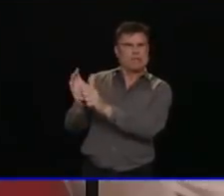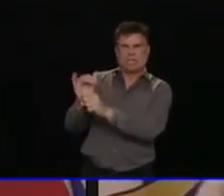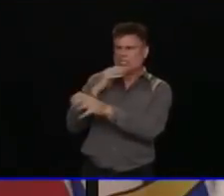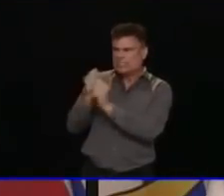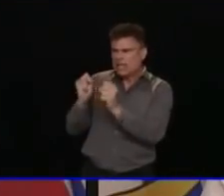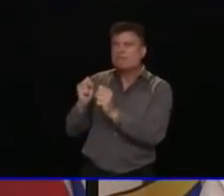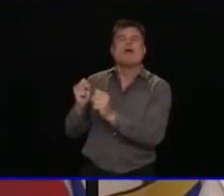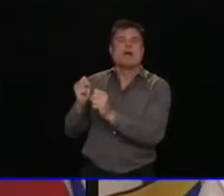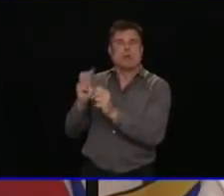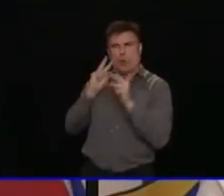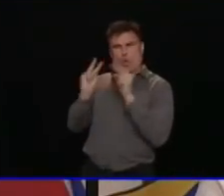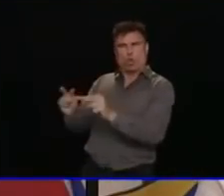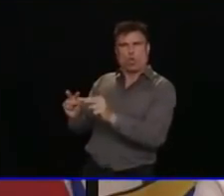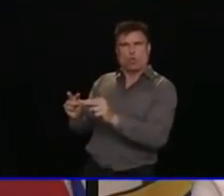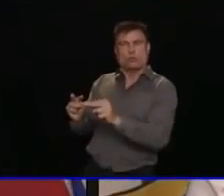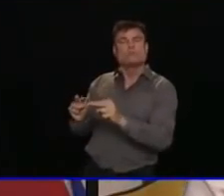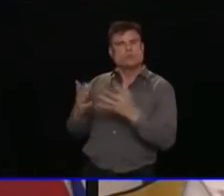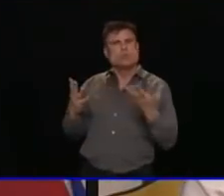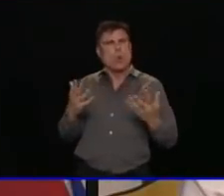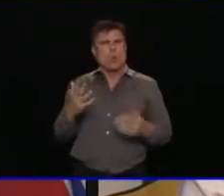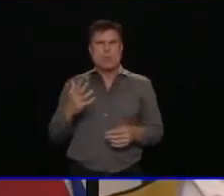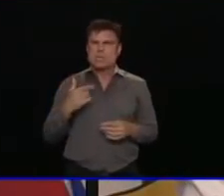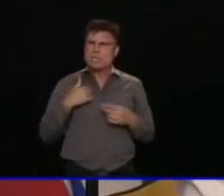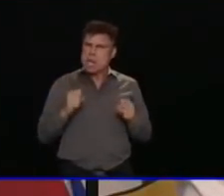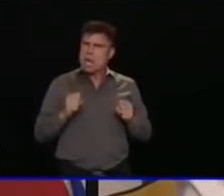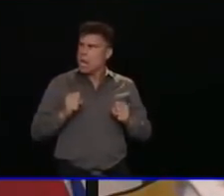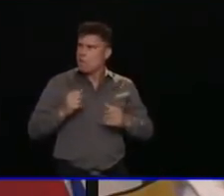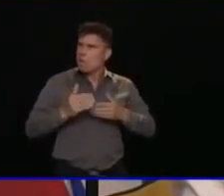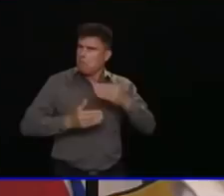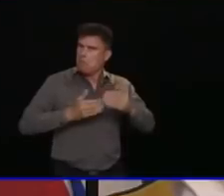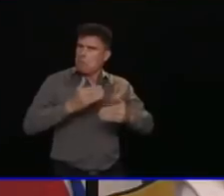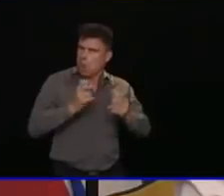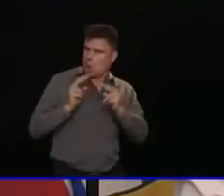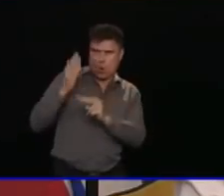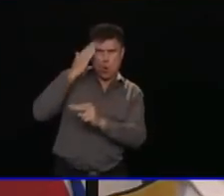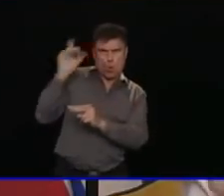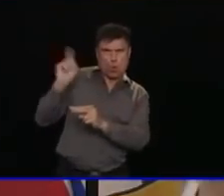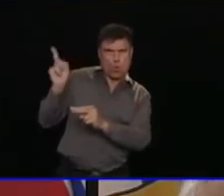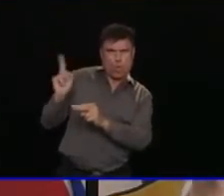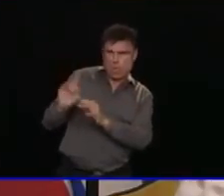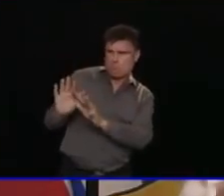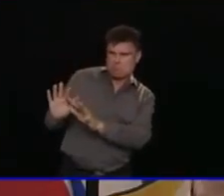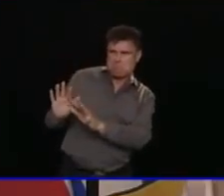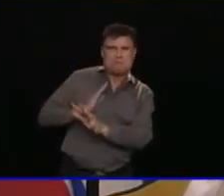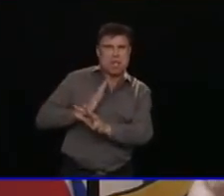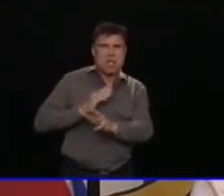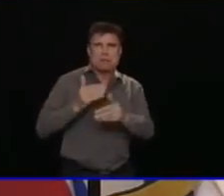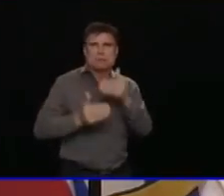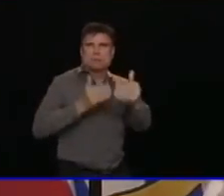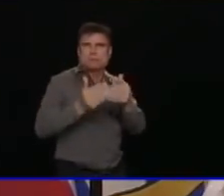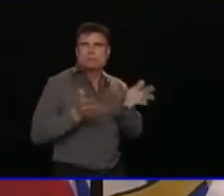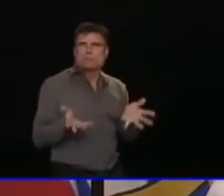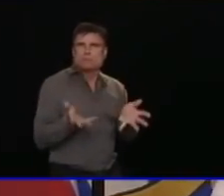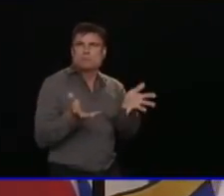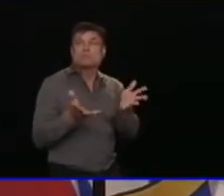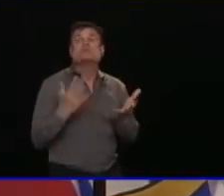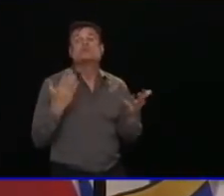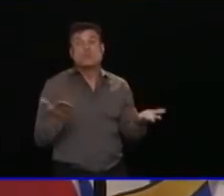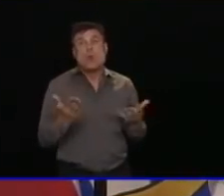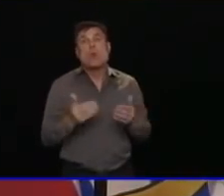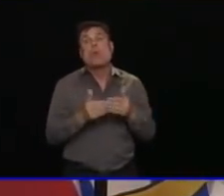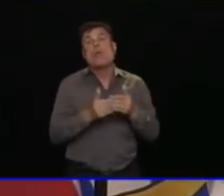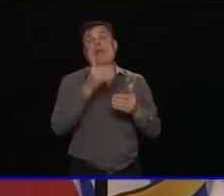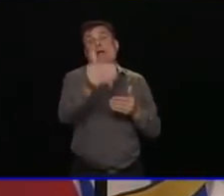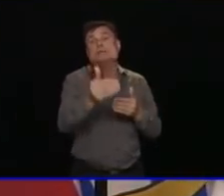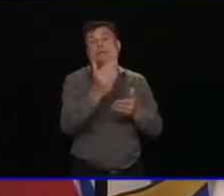need to expand to into the next area when we start to travel more is our travel manners, our travel rules, bringing those rules